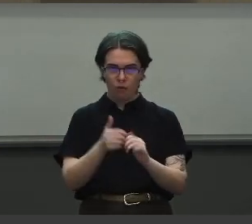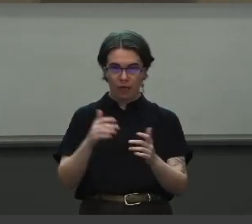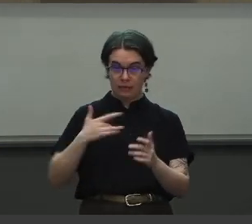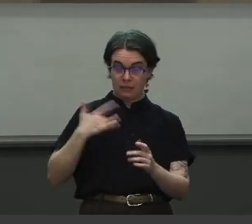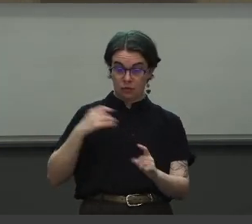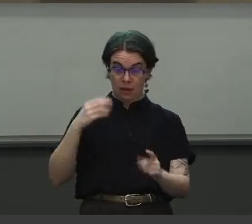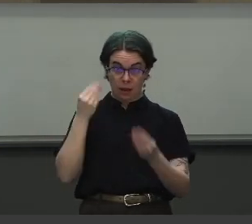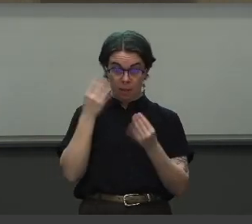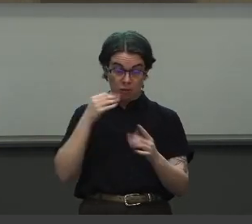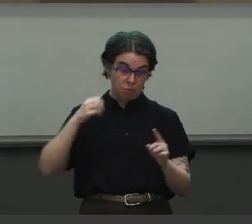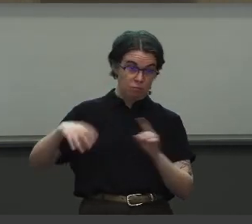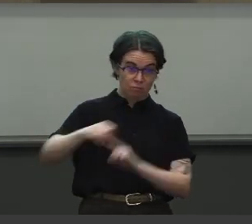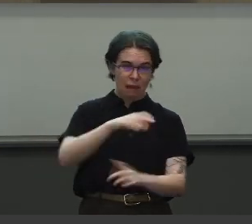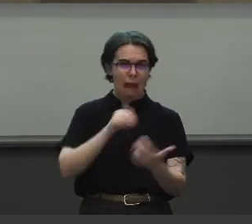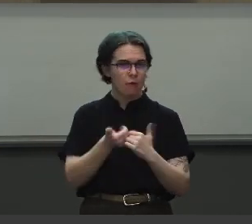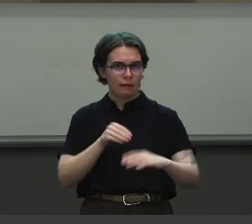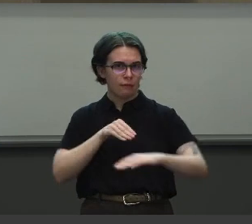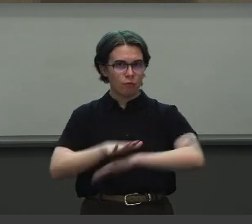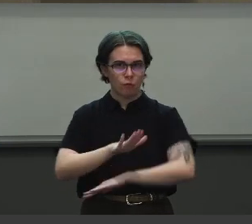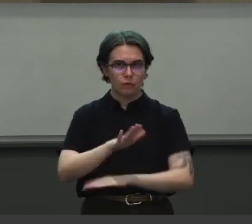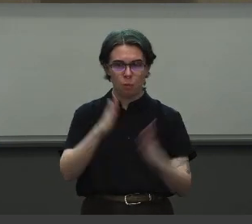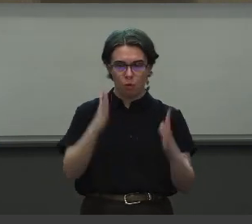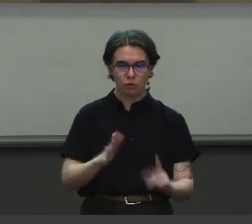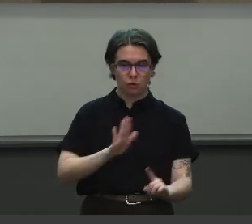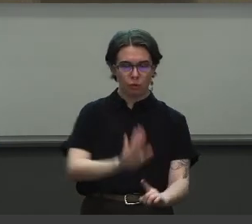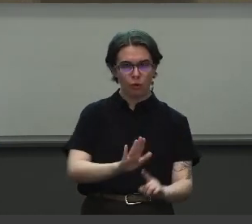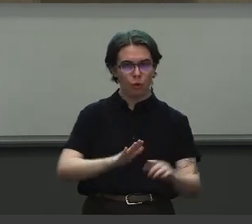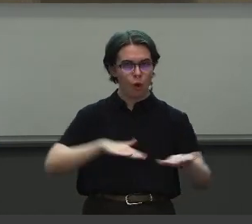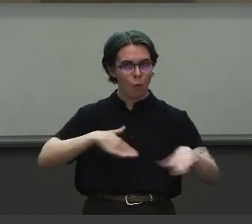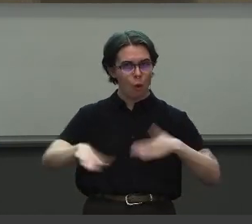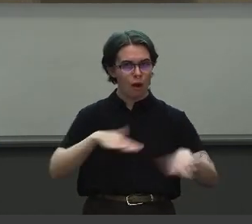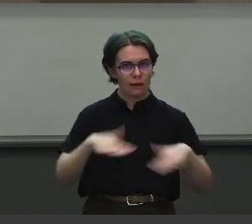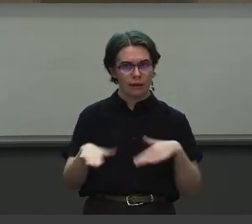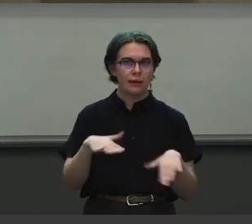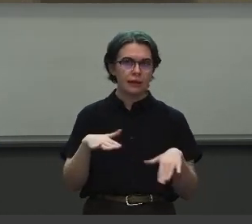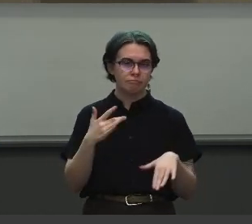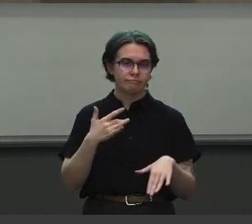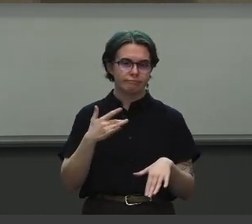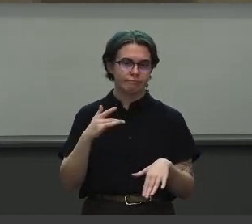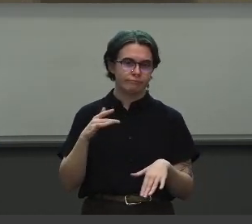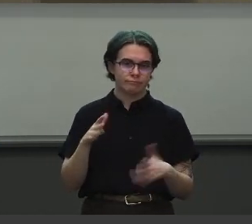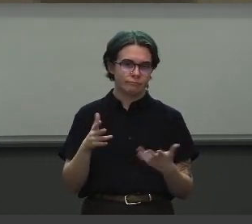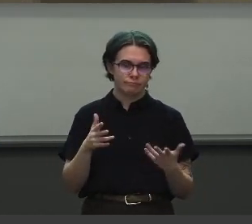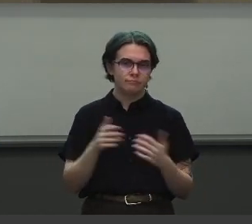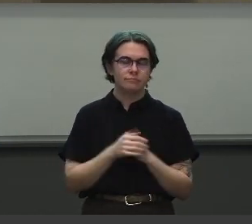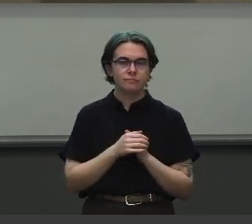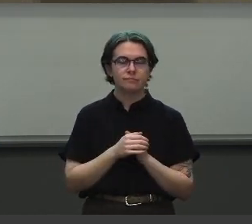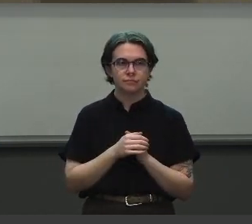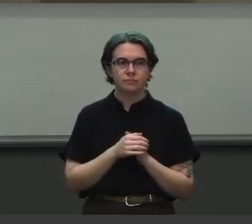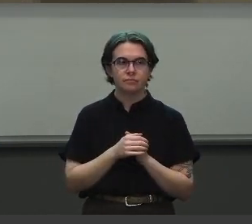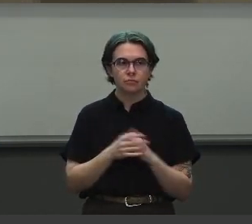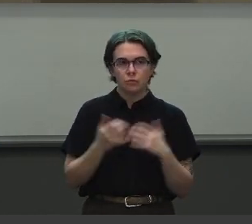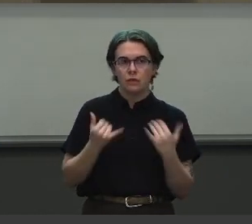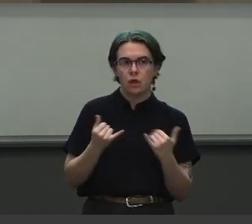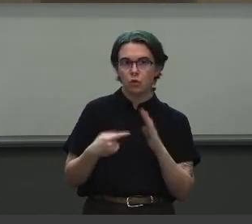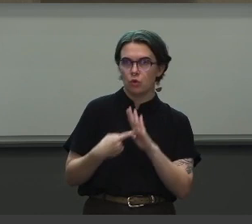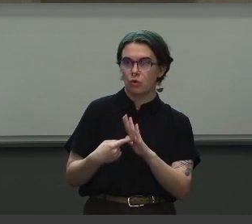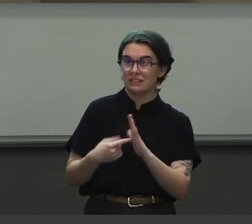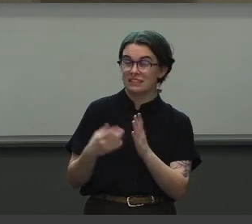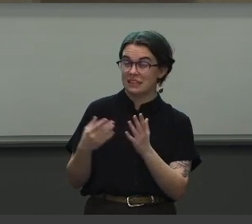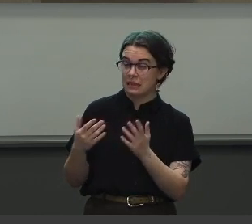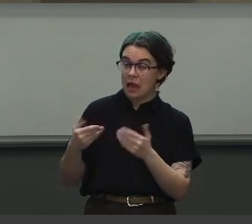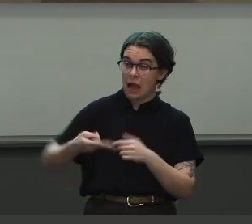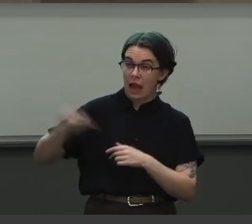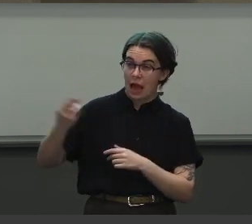information affect walking patterns. Our preliminary results right now show that the multi-sensory environment, so where there's a